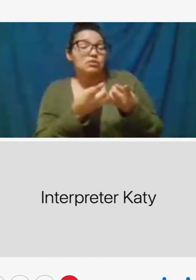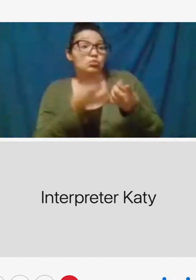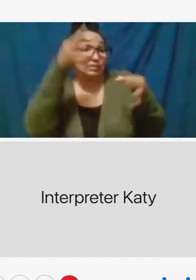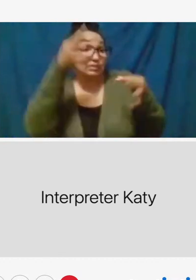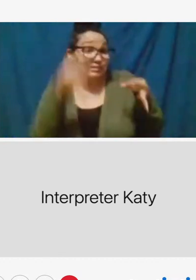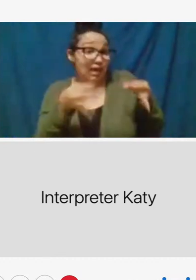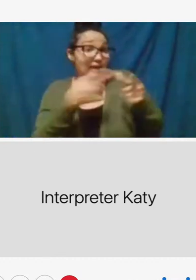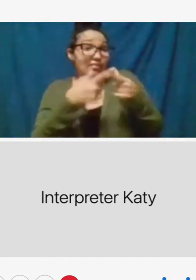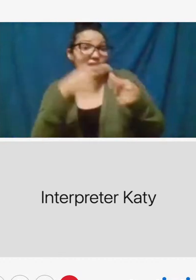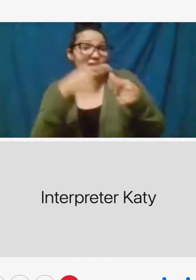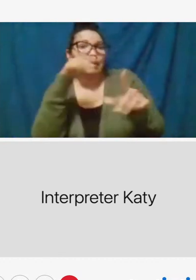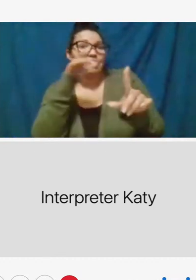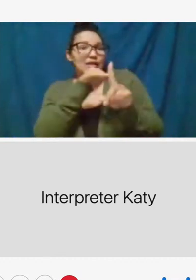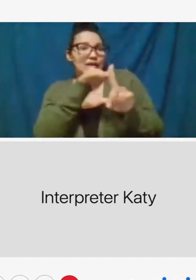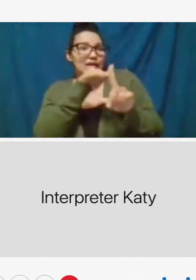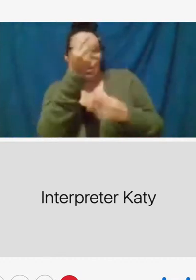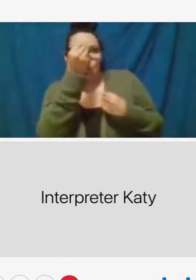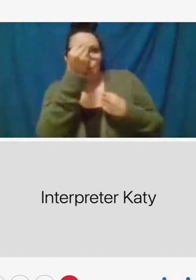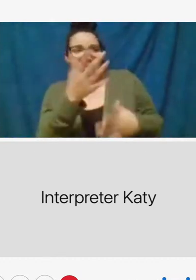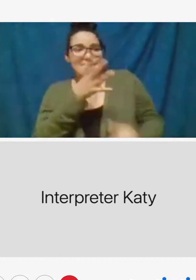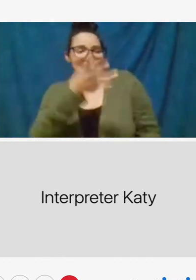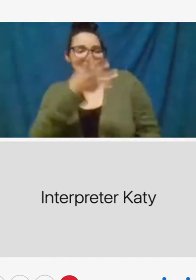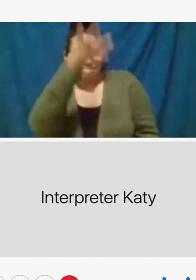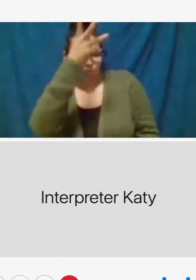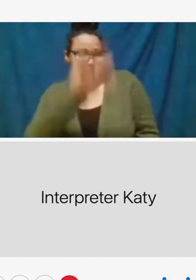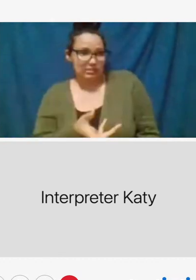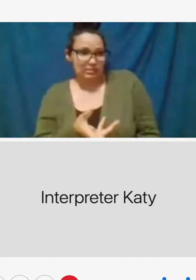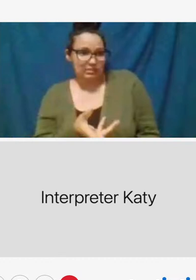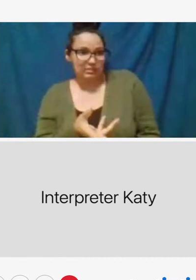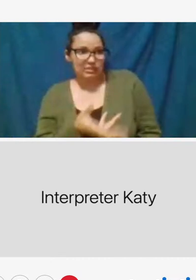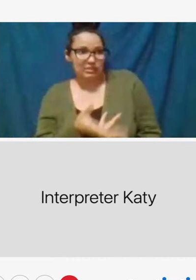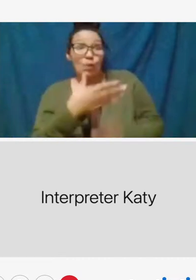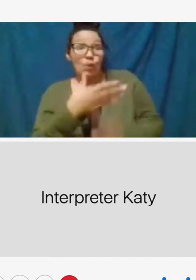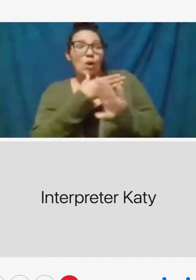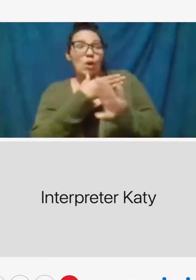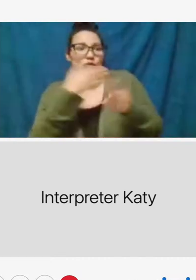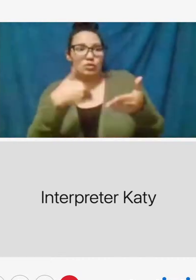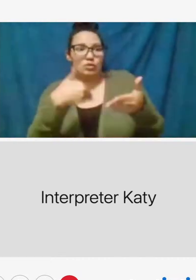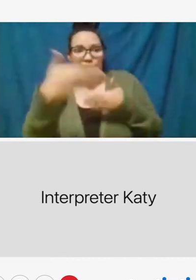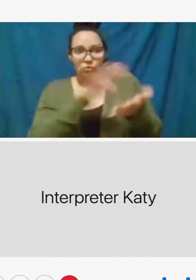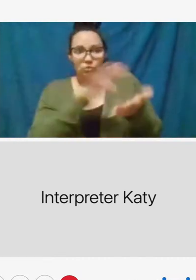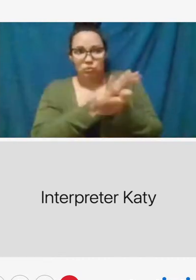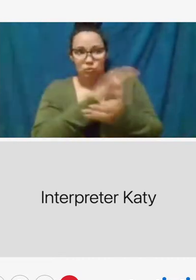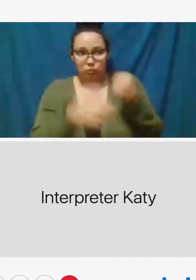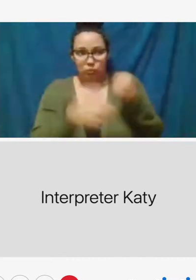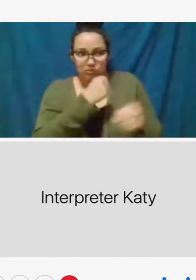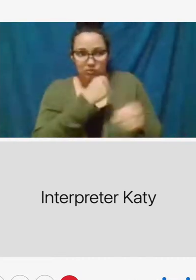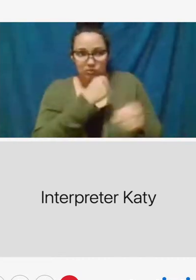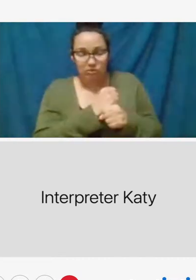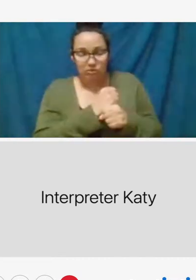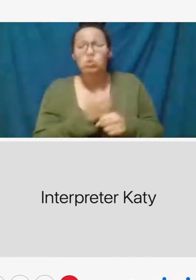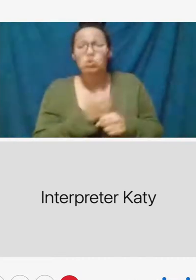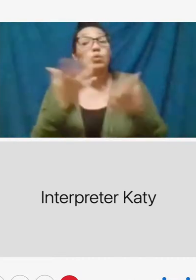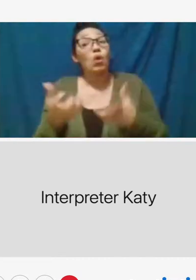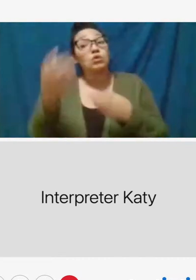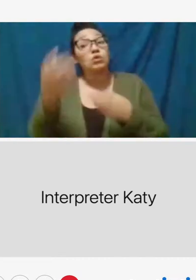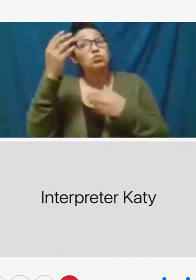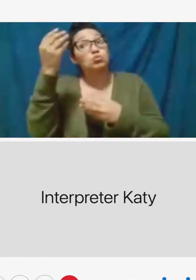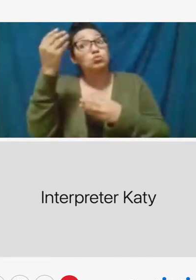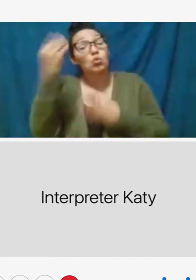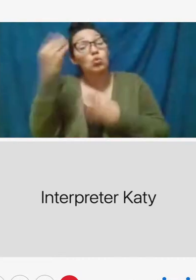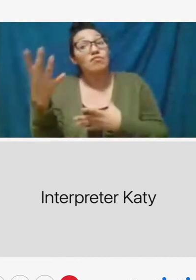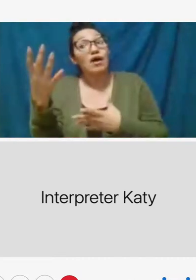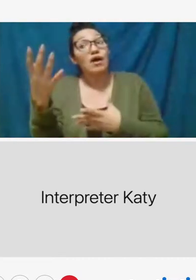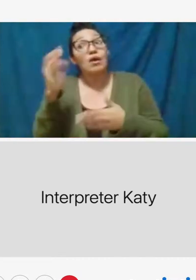parents uh prior to the next school year so we want to notify everyone as soon as possible that's why um we